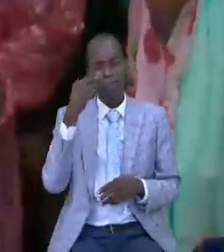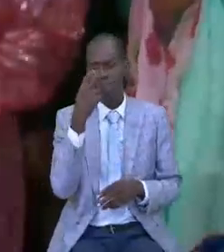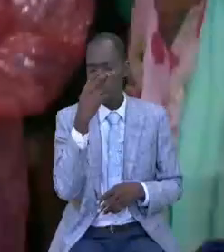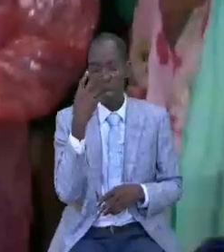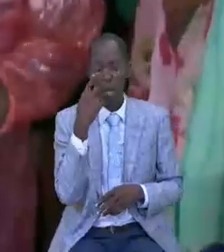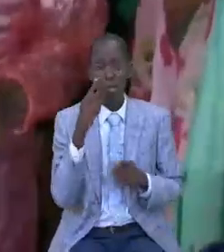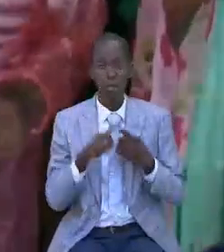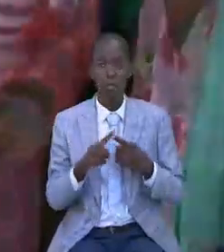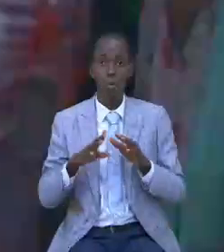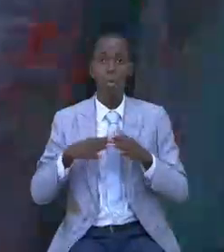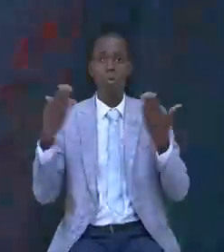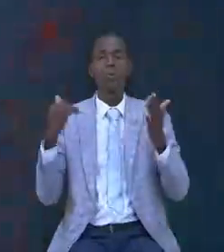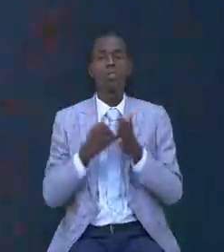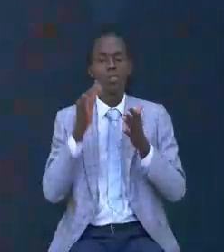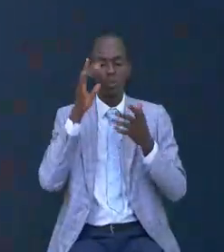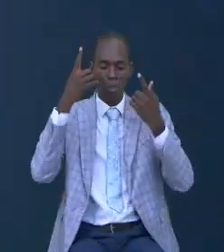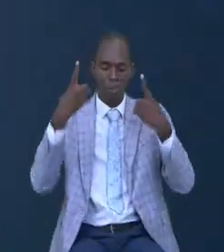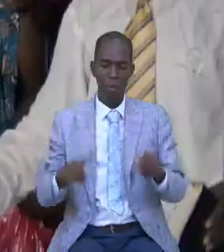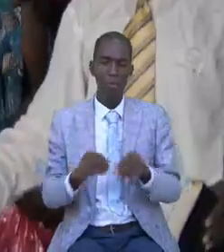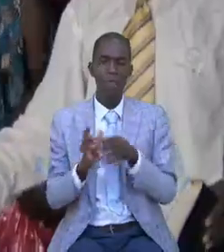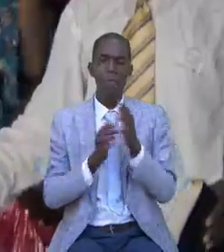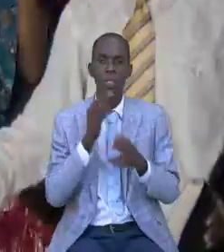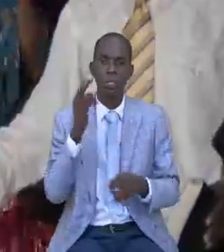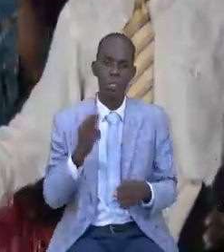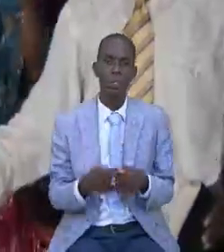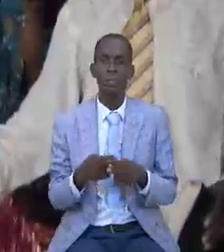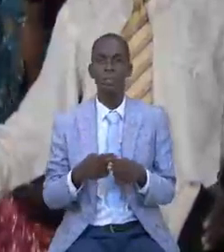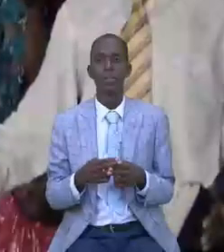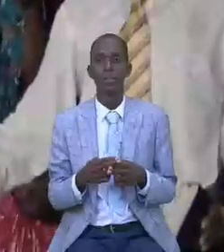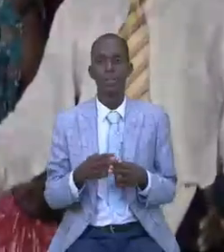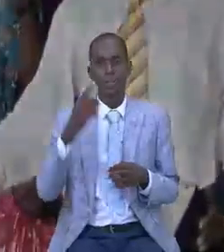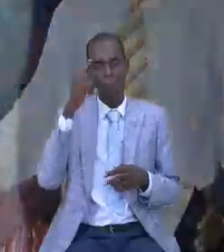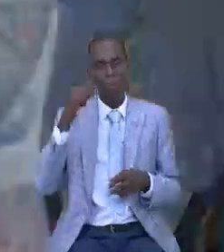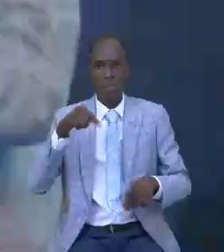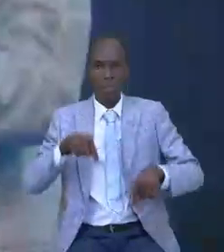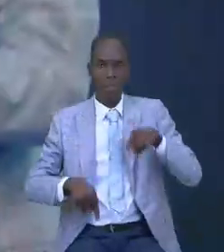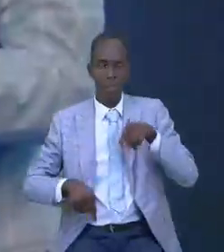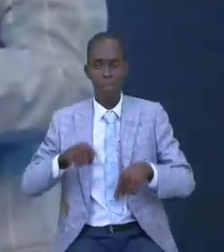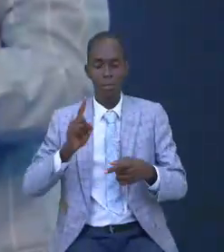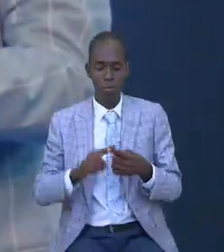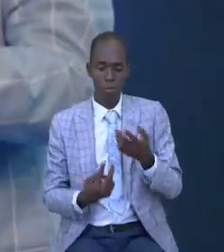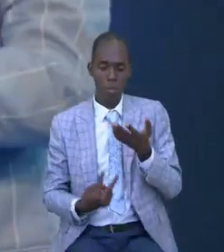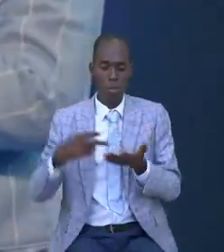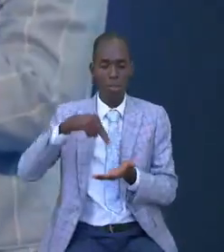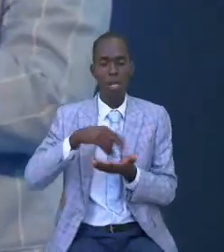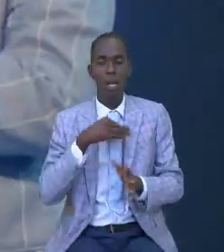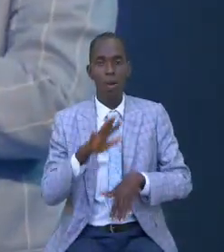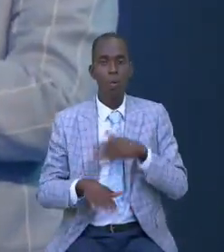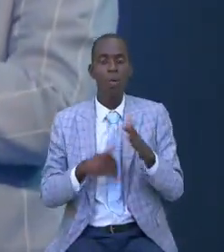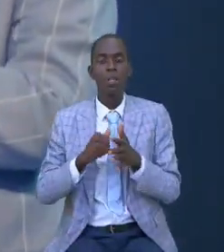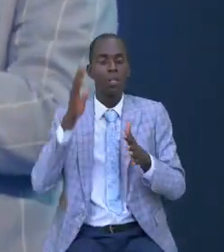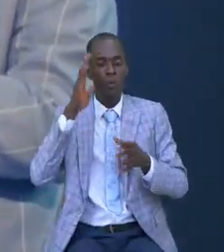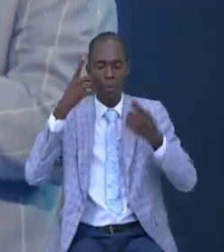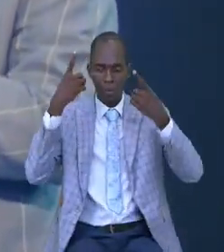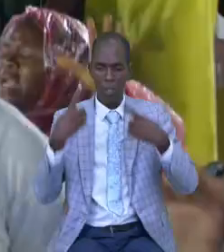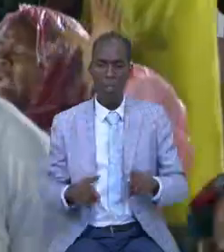to open, it shall come to pass. Yeah. For the lame to rise up and walk, it shall